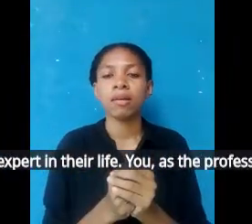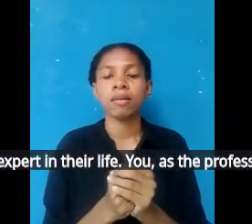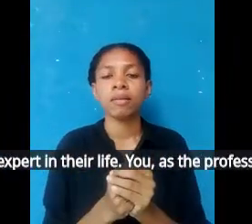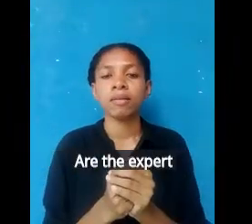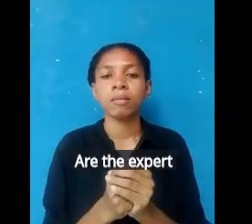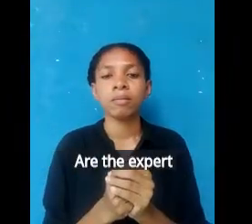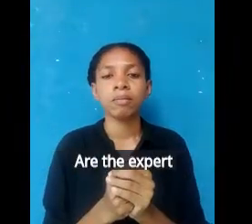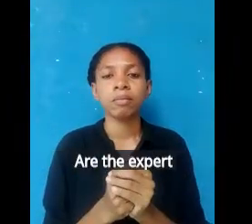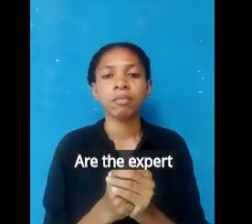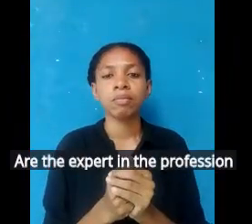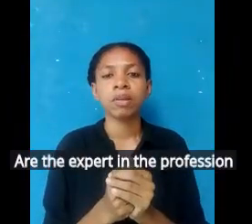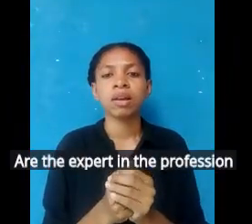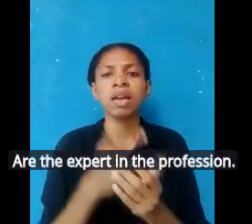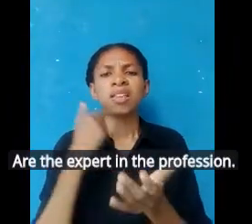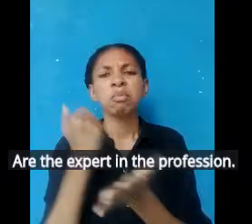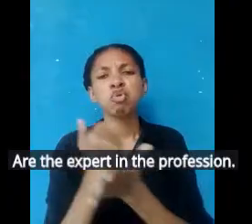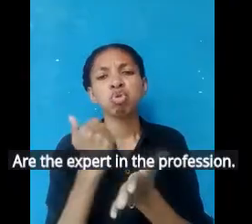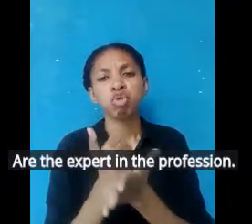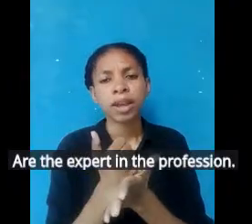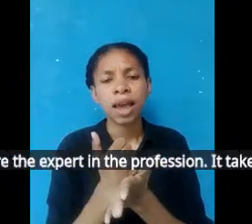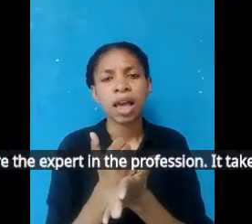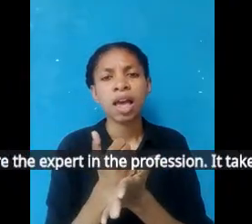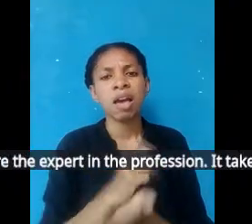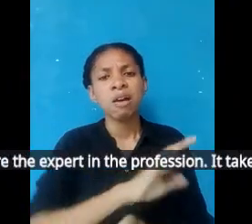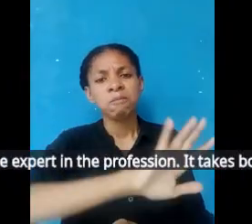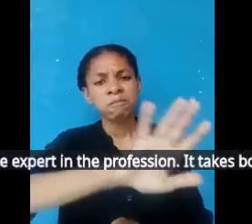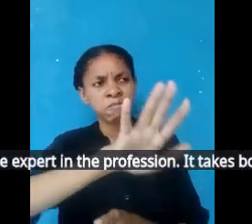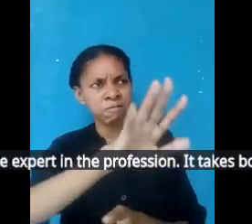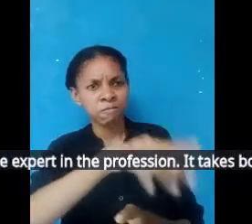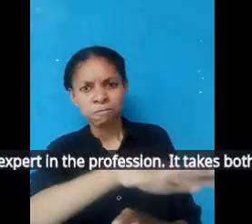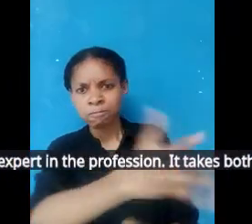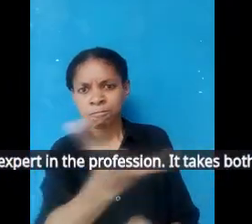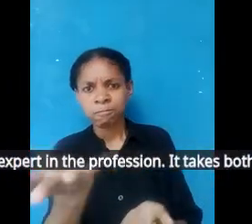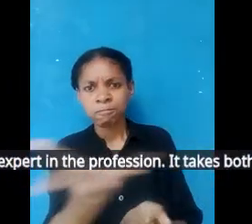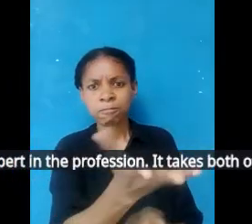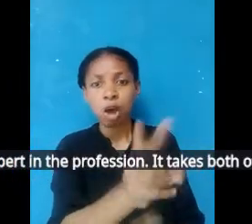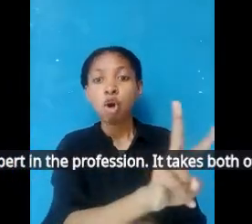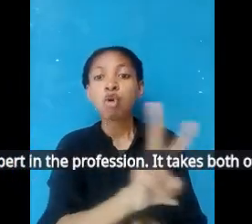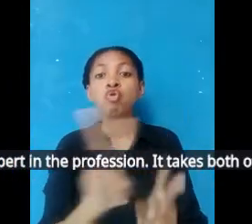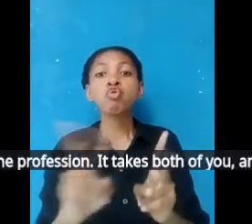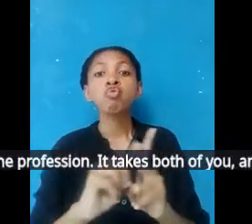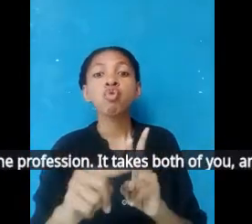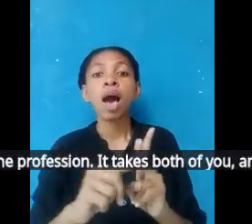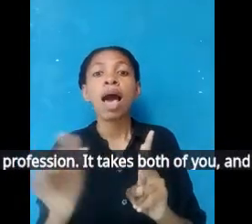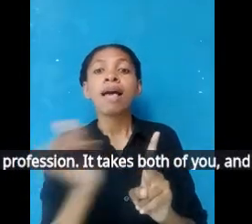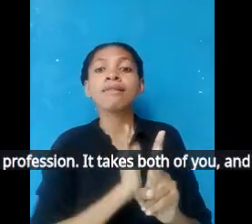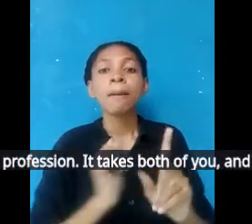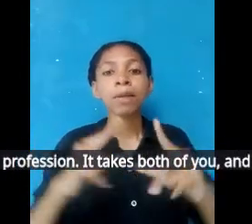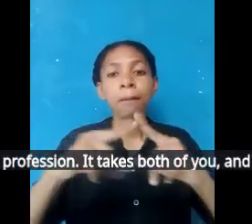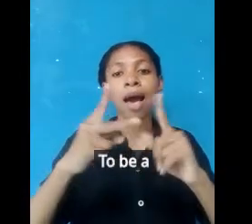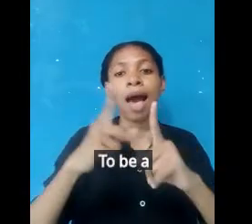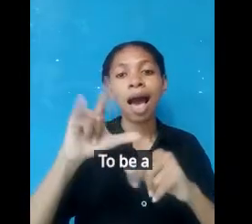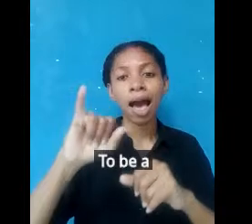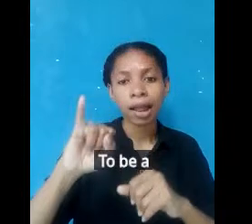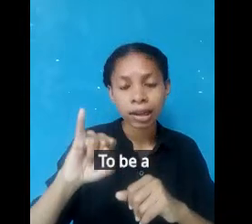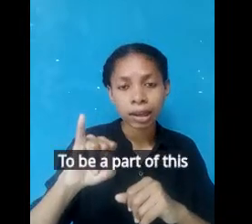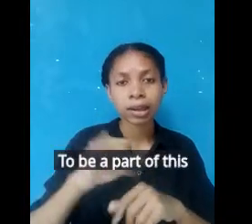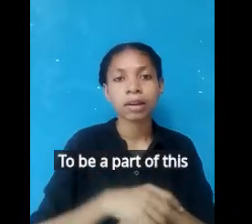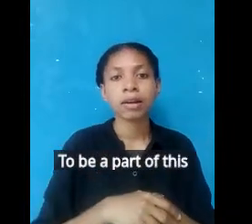in the profession. It takes both of you, and perhaps others too, to be a part of